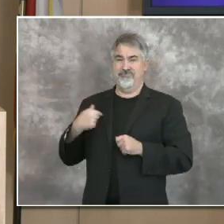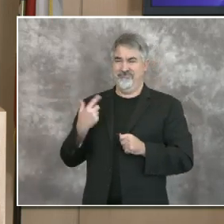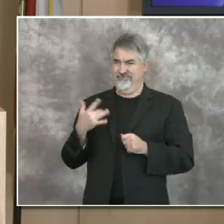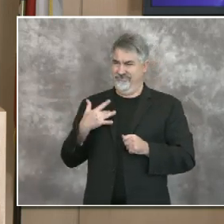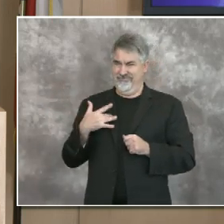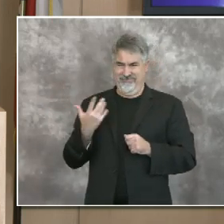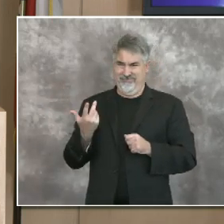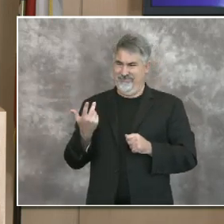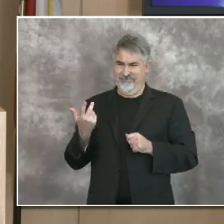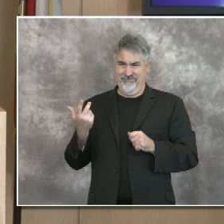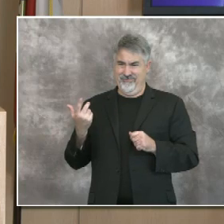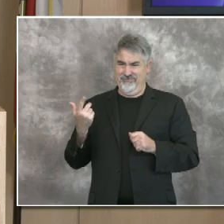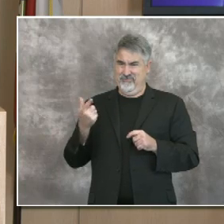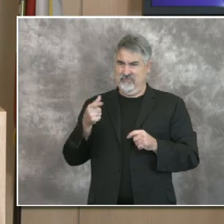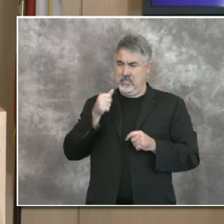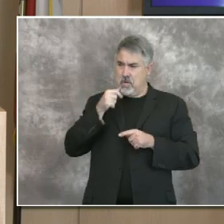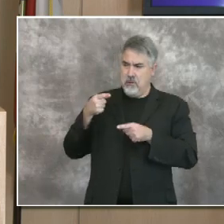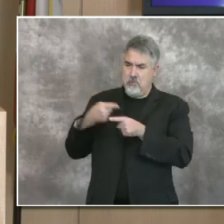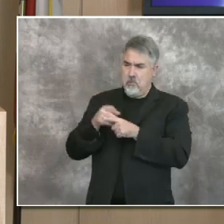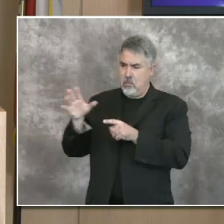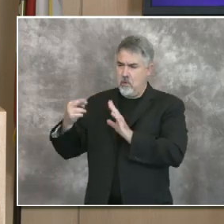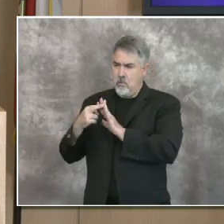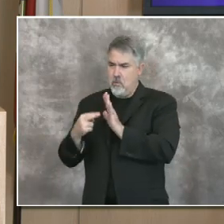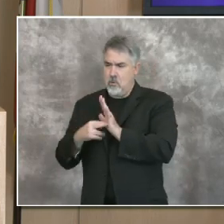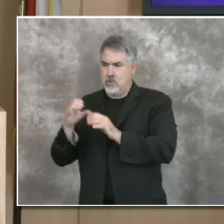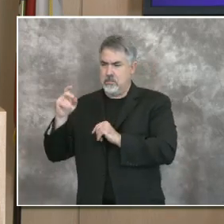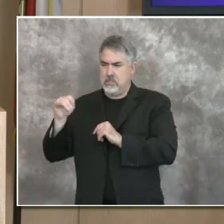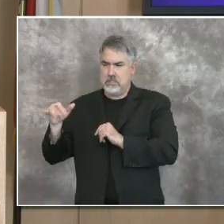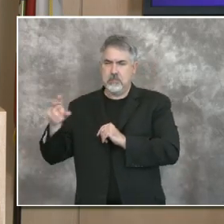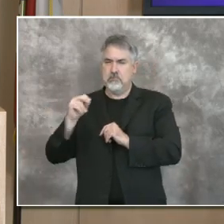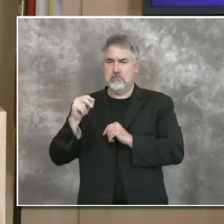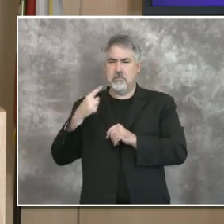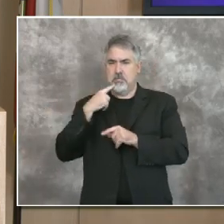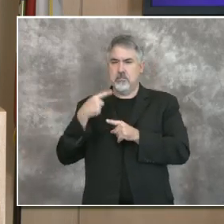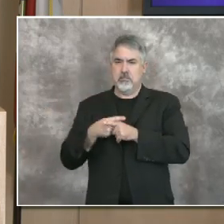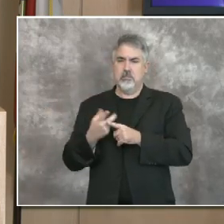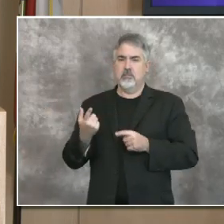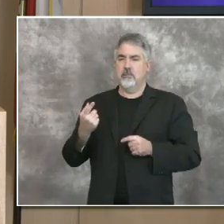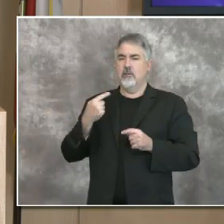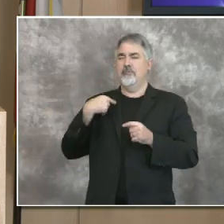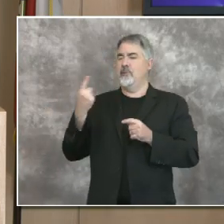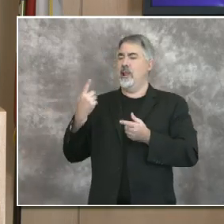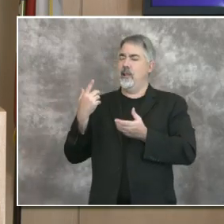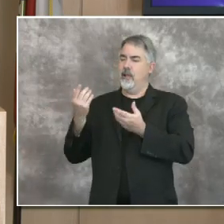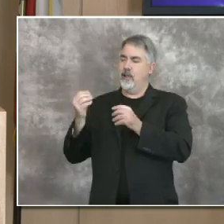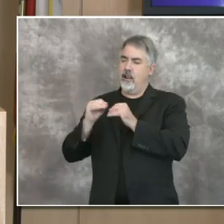tremendous conflict. To the extent that there may be some miscommunication, I think that we'll be able to resolve that tomorrow.